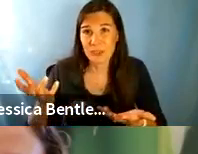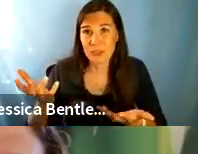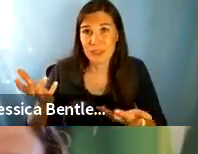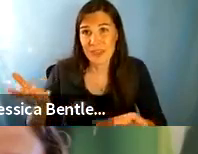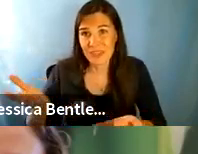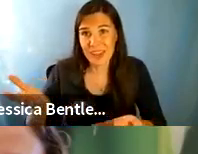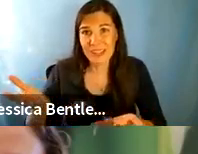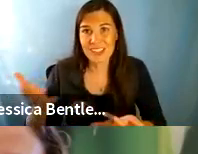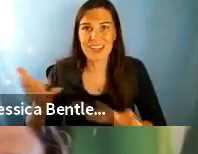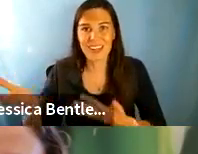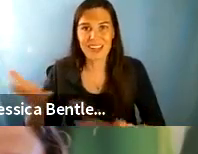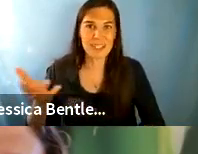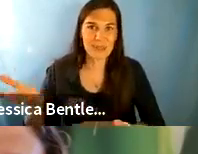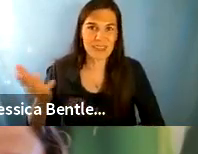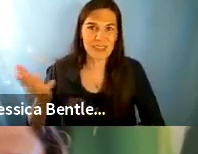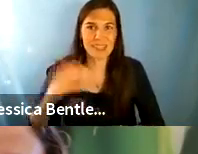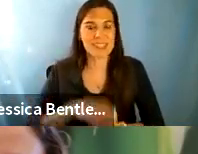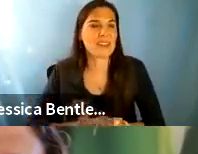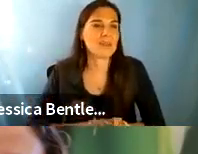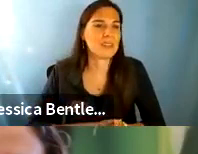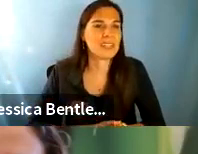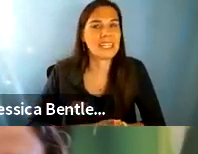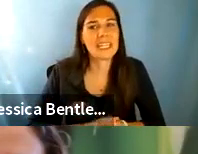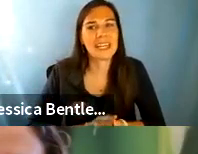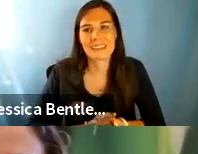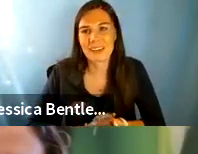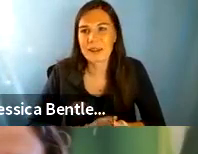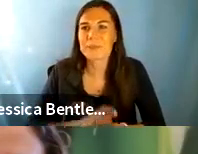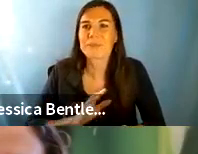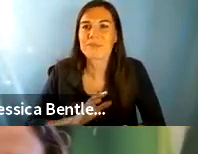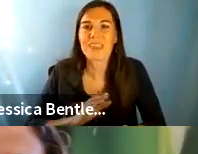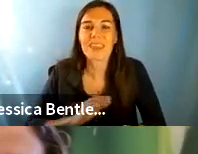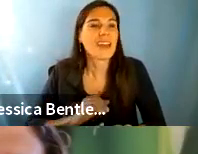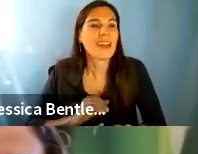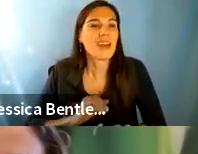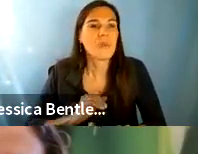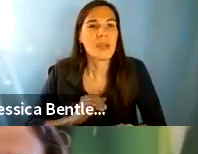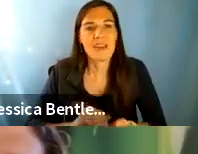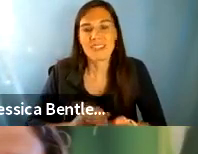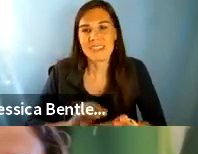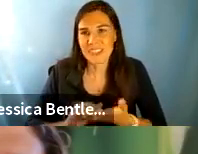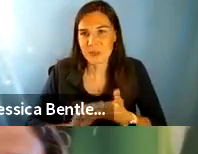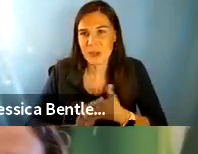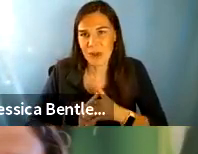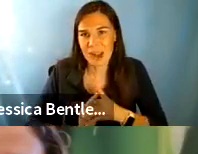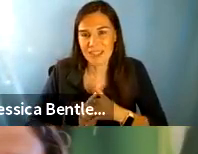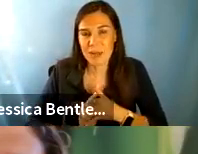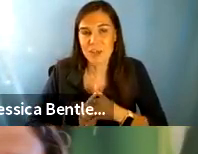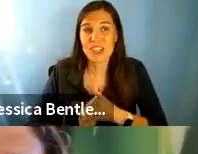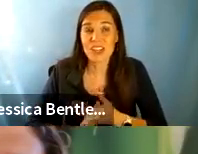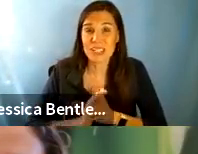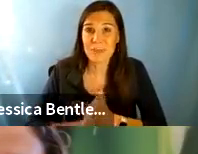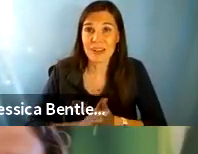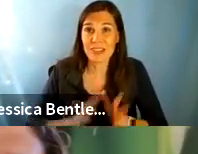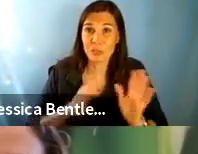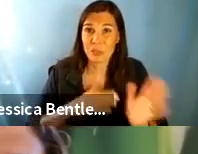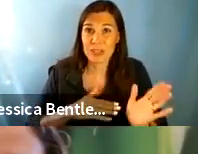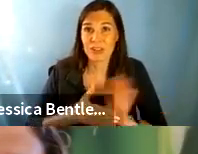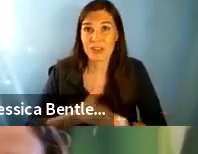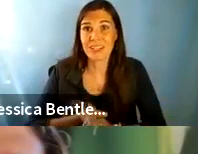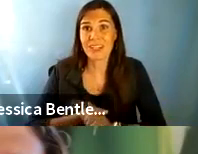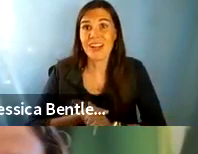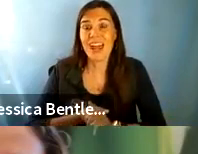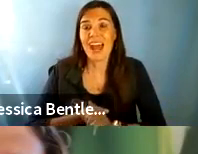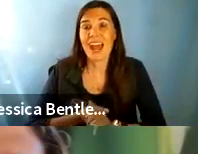going to deaf events. You're interacting with the deaf community, etc. We have the 6-credit practicum, which I talked about just